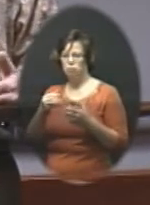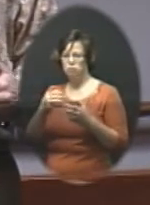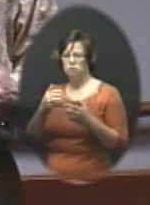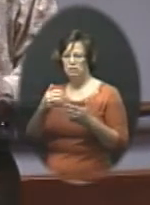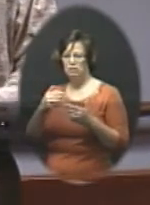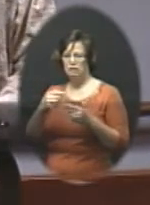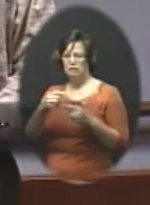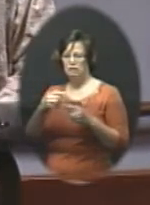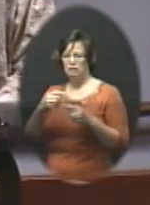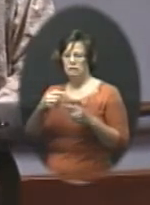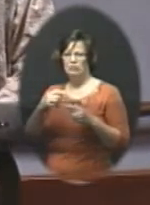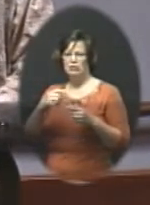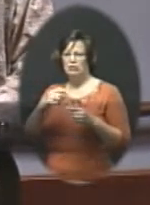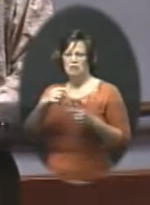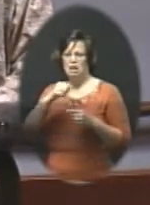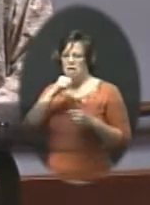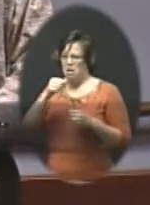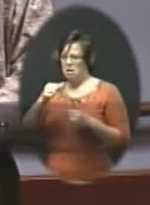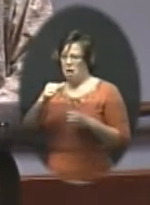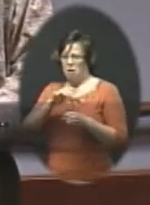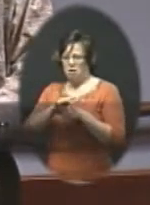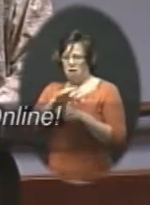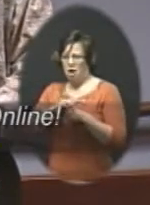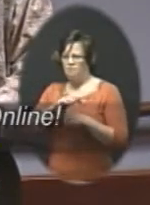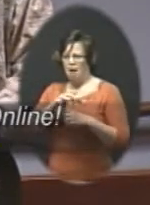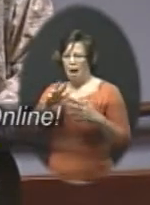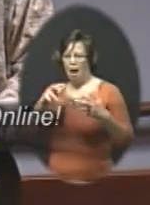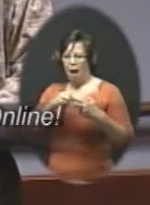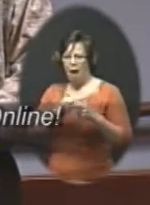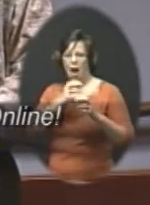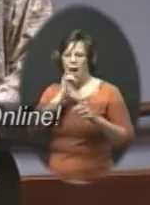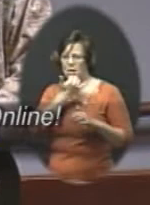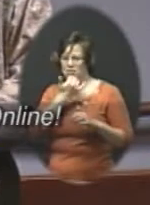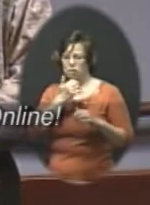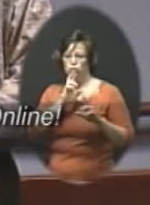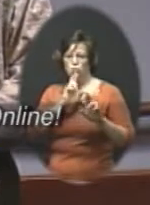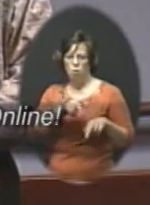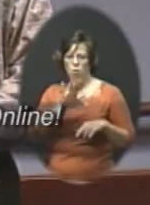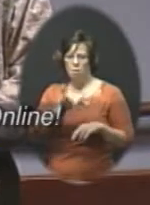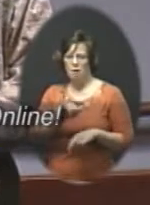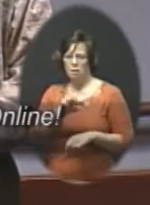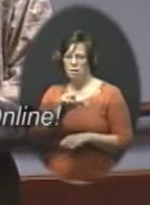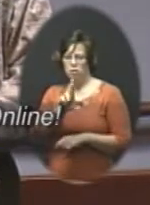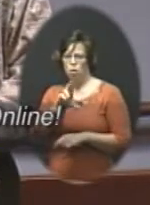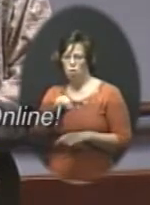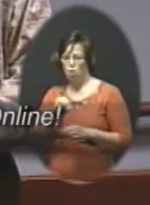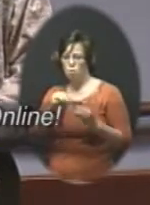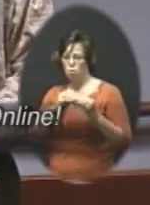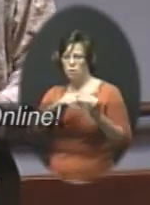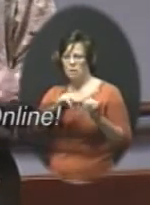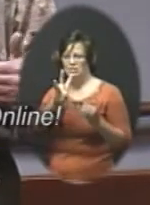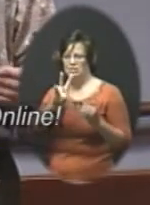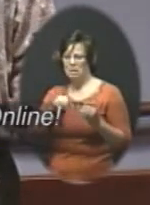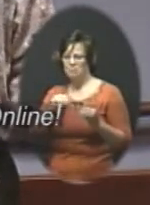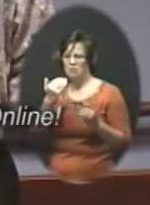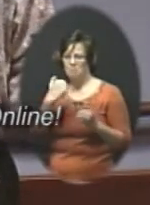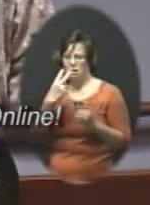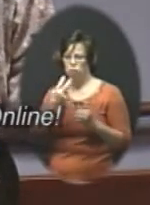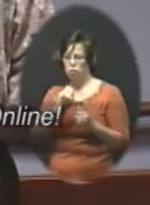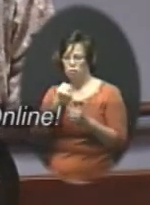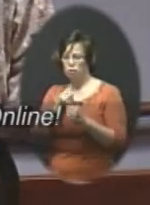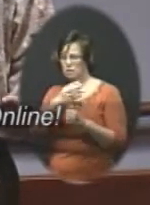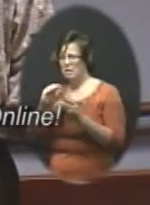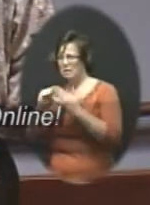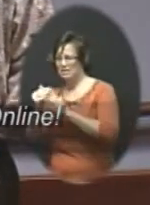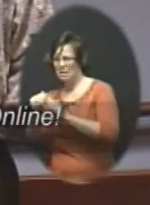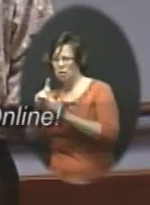disparity between the number of accidents that were reported by the SOR officer, which was over 70 in the last 2 years, and what the city